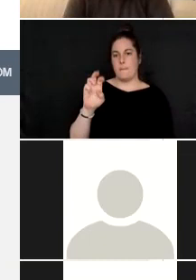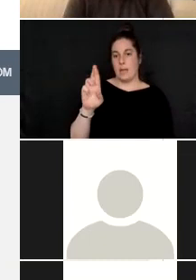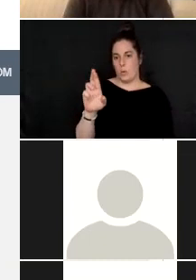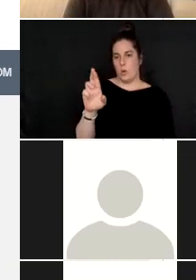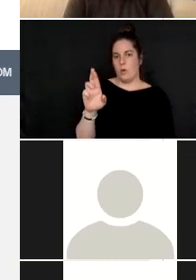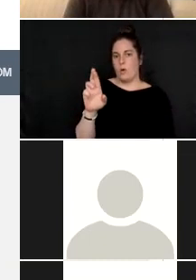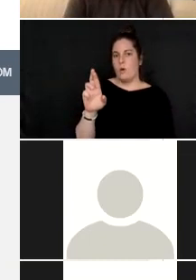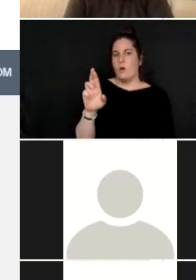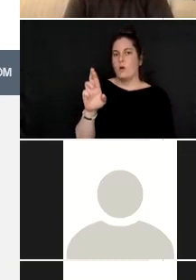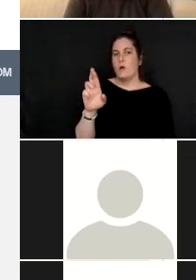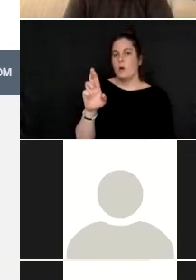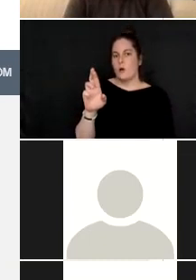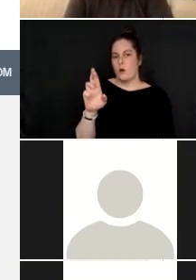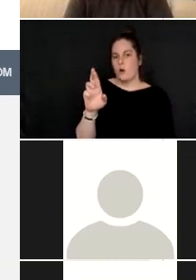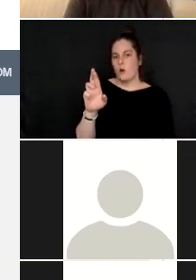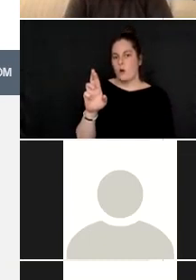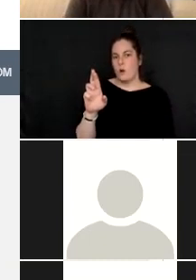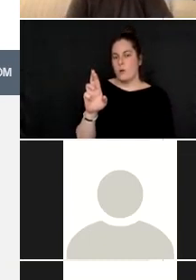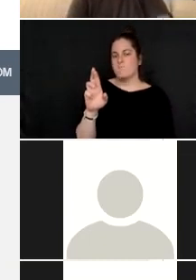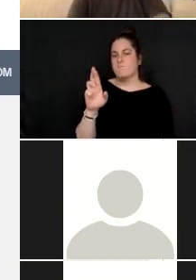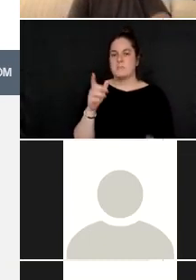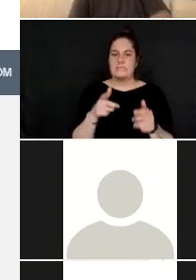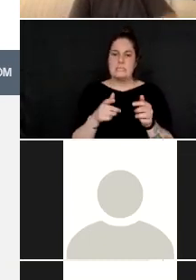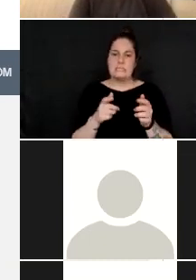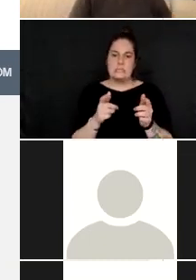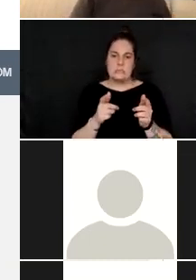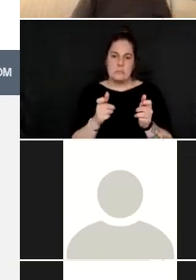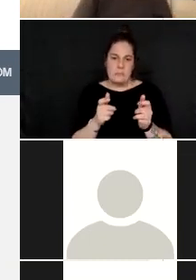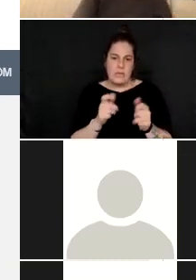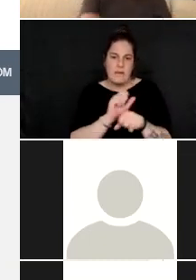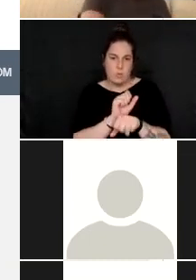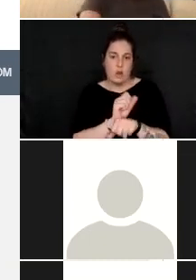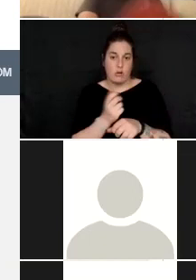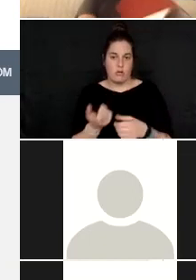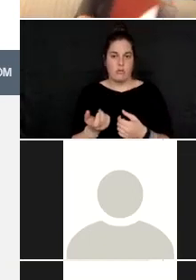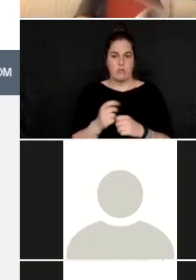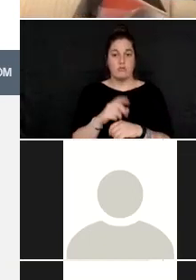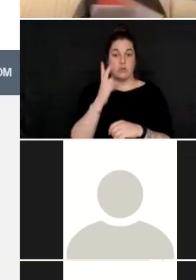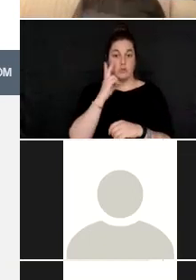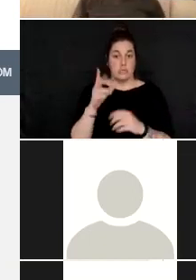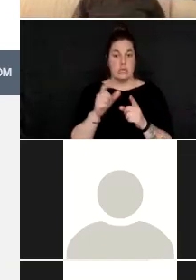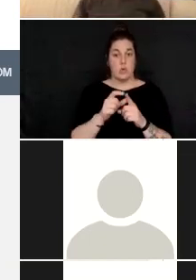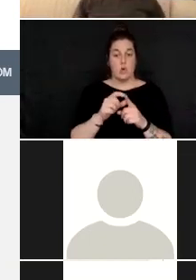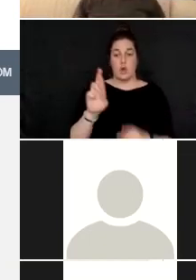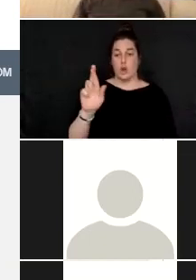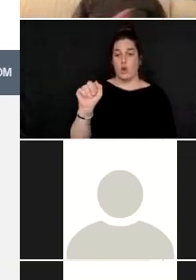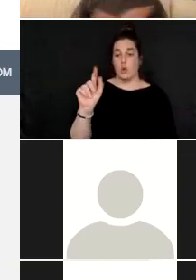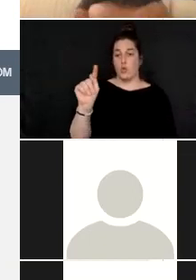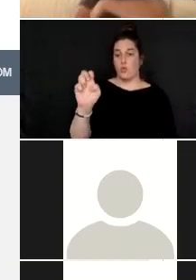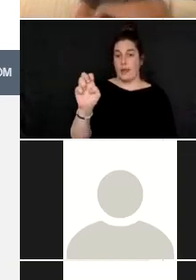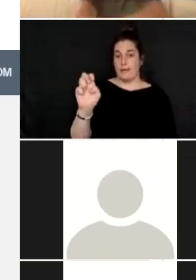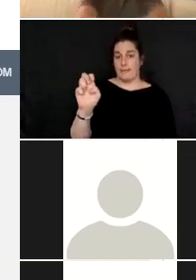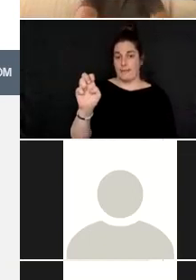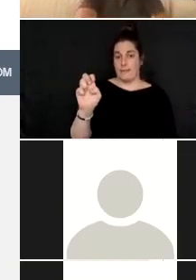and that is the rate at which work is done. So when you see that word rate, that suggests